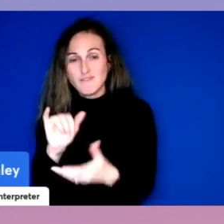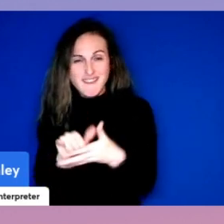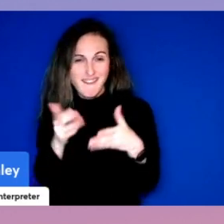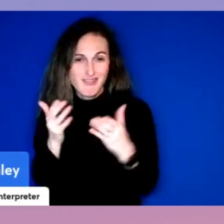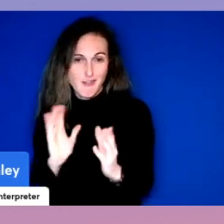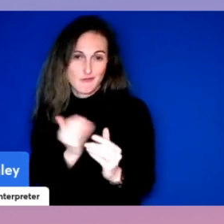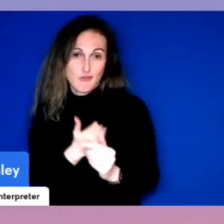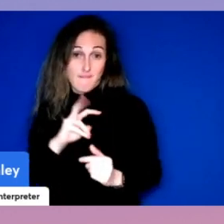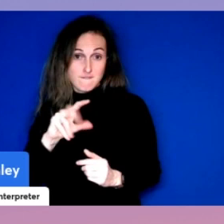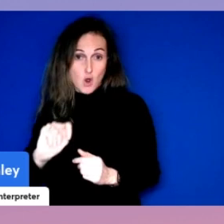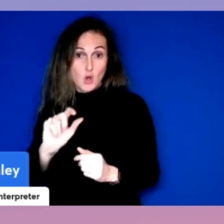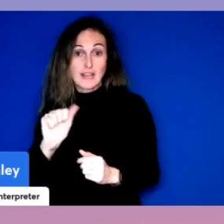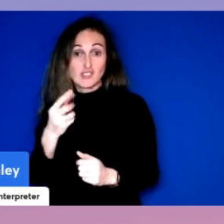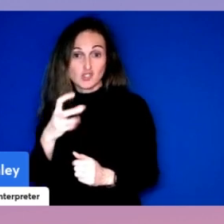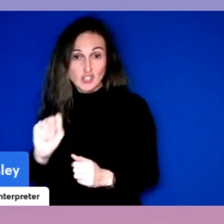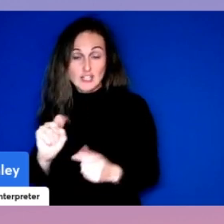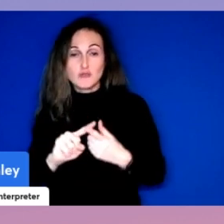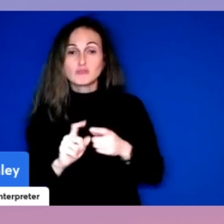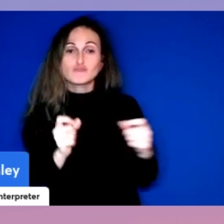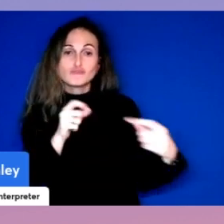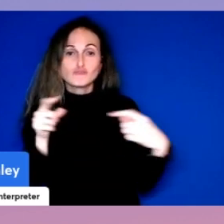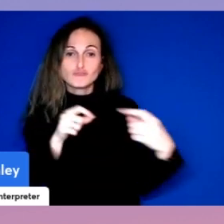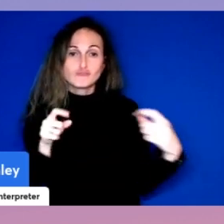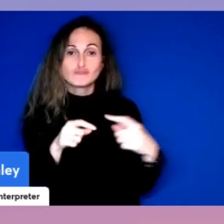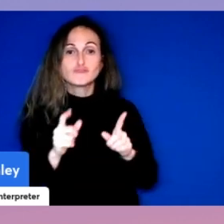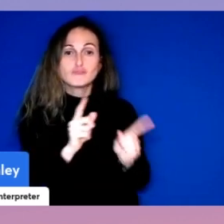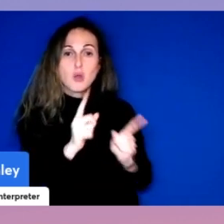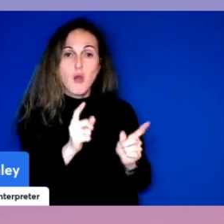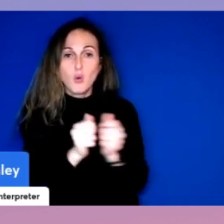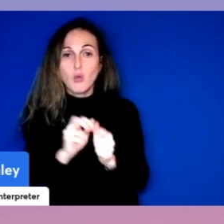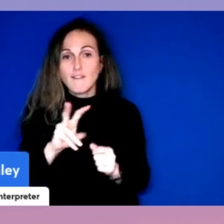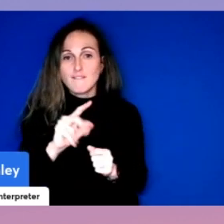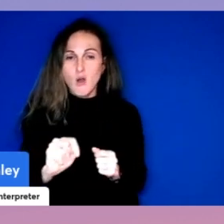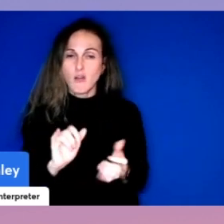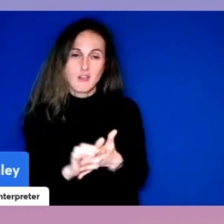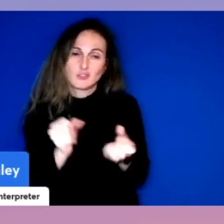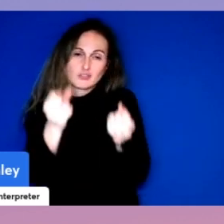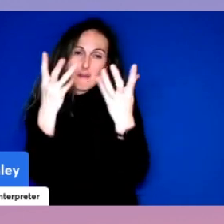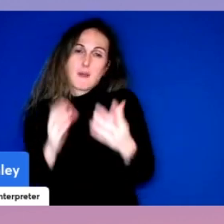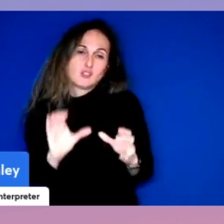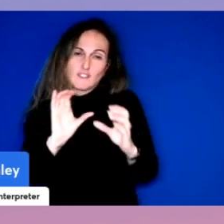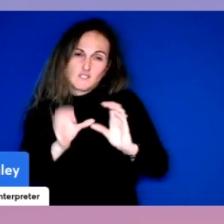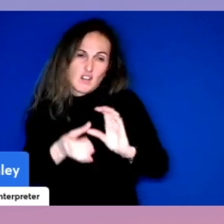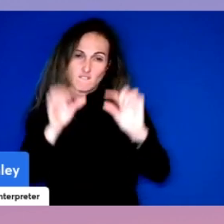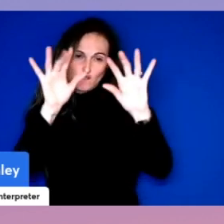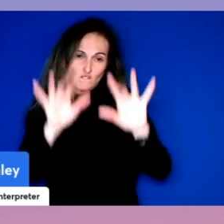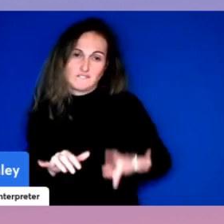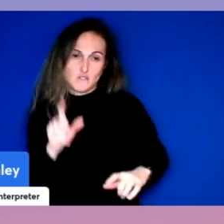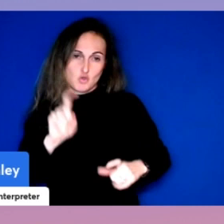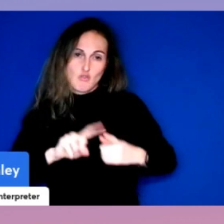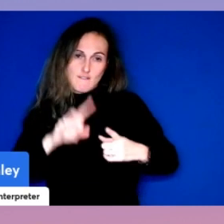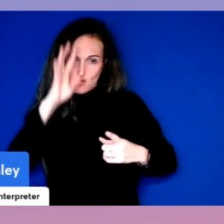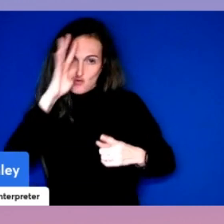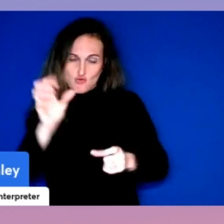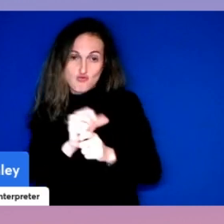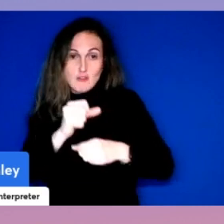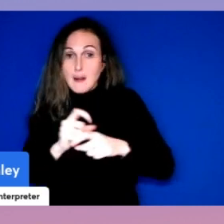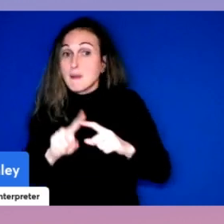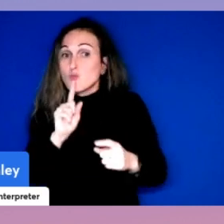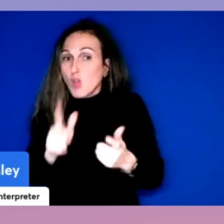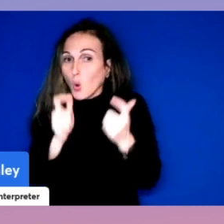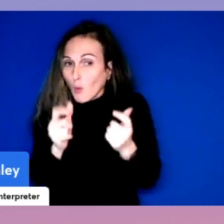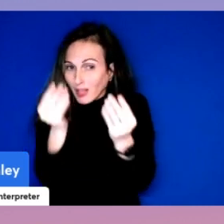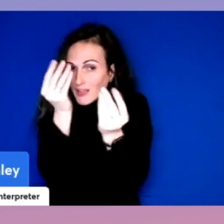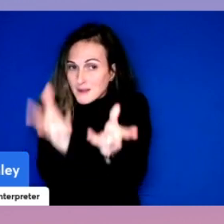to talk to Vault. This is just a bunch of config that you'll have to create. Really quickly,